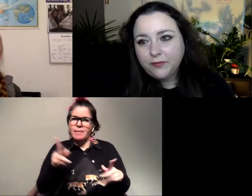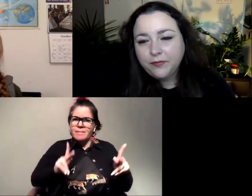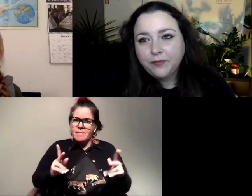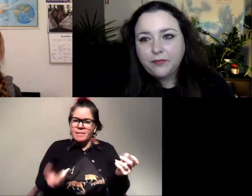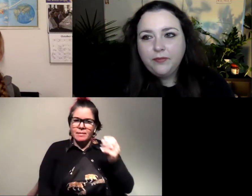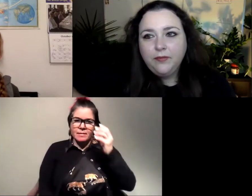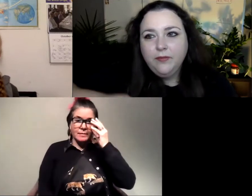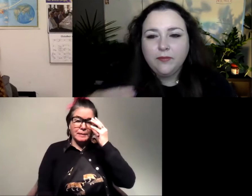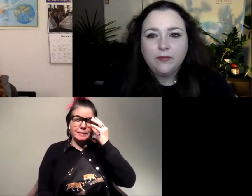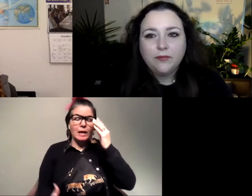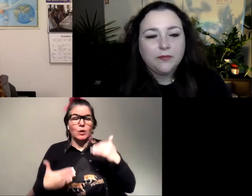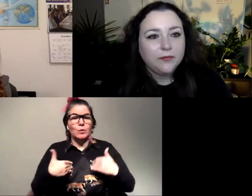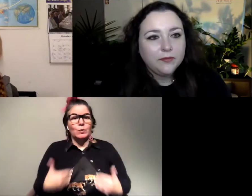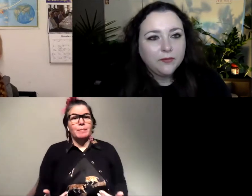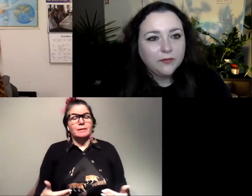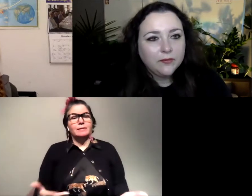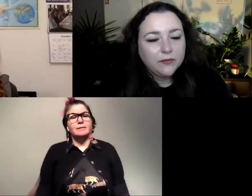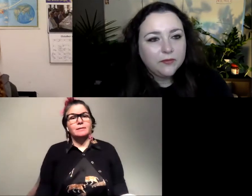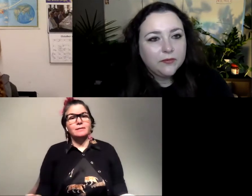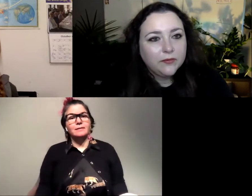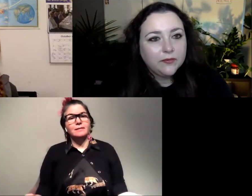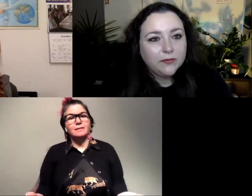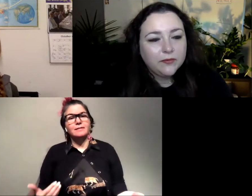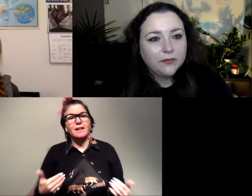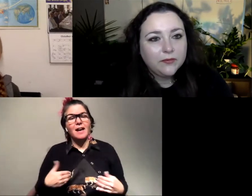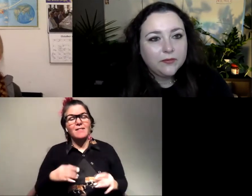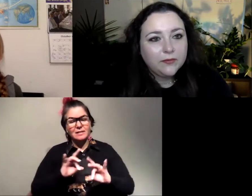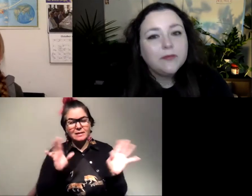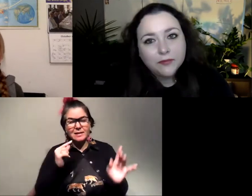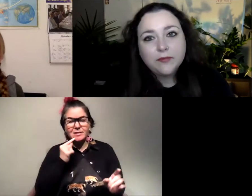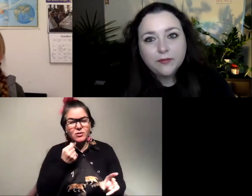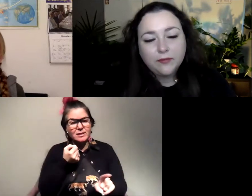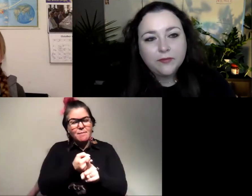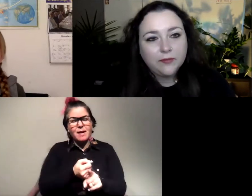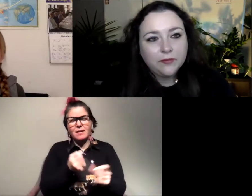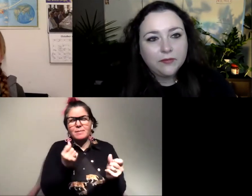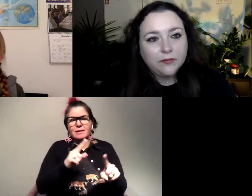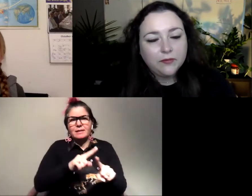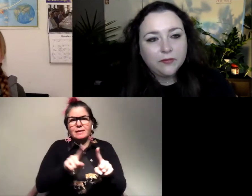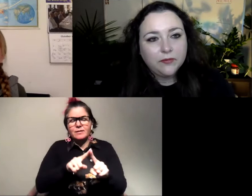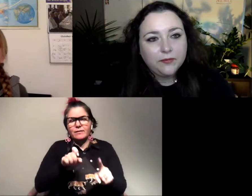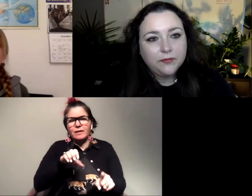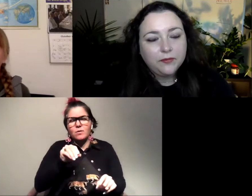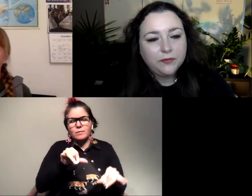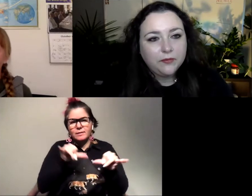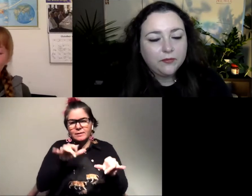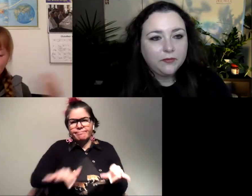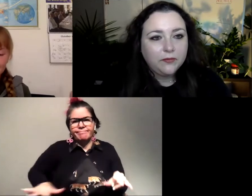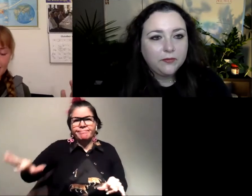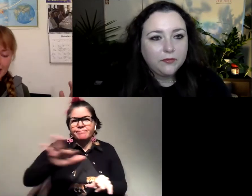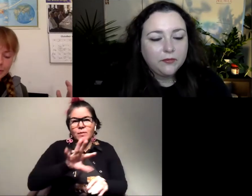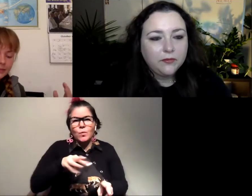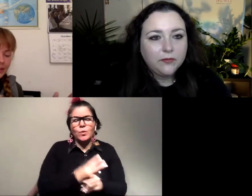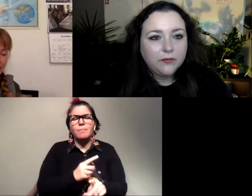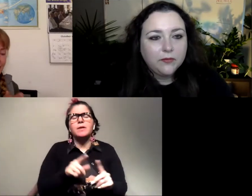And humans, have had really devastating impacts on a lot of different ecosystems around the world. But if we're talking